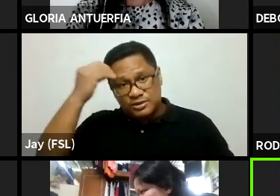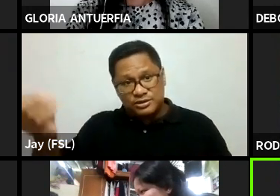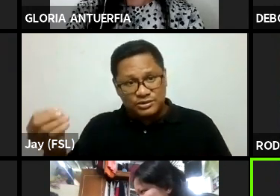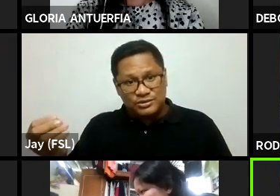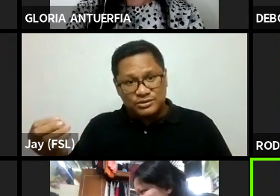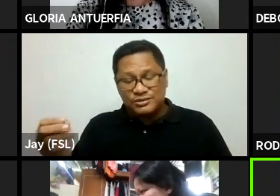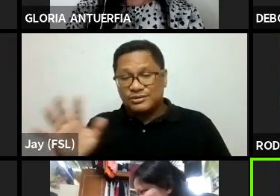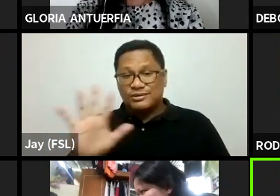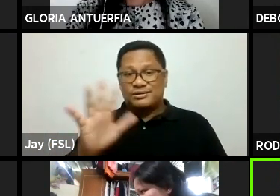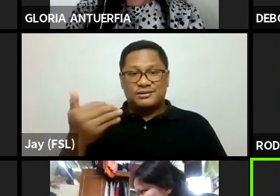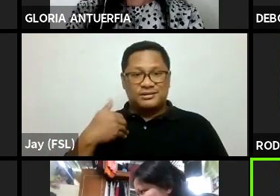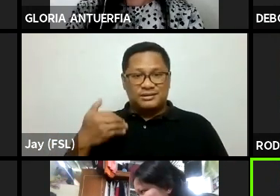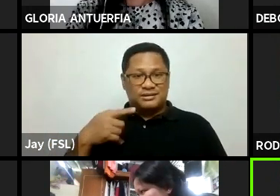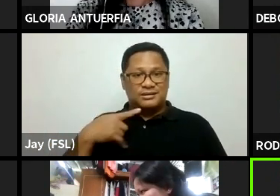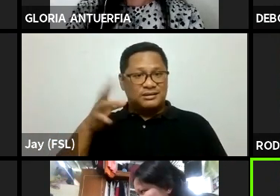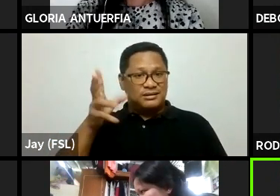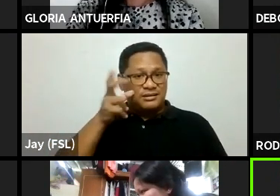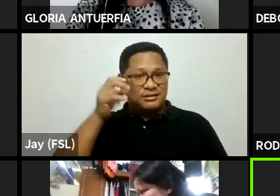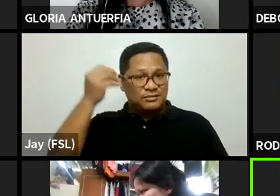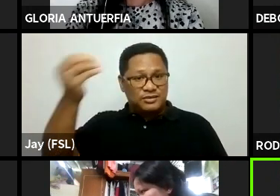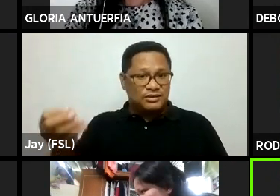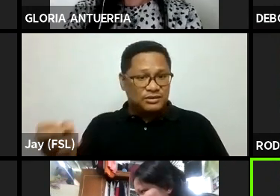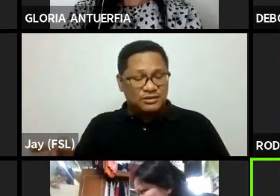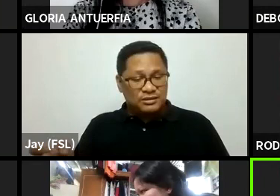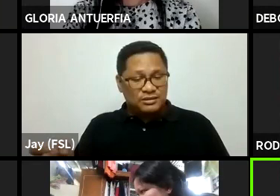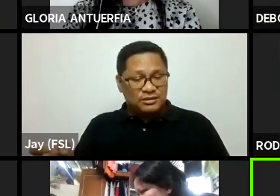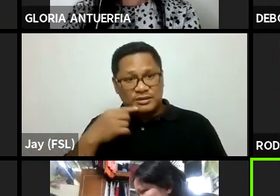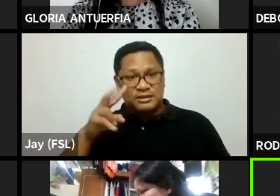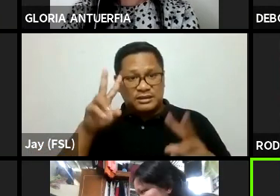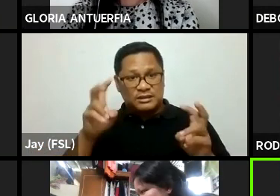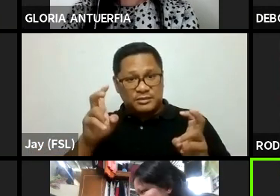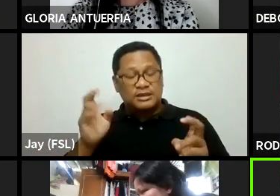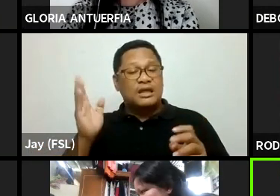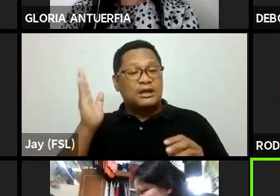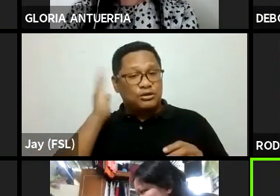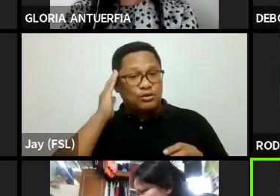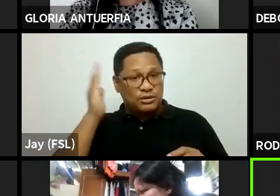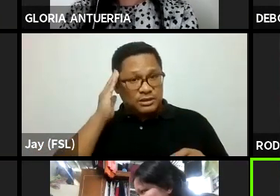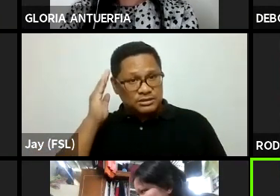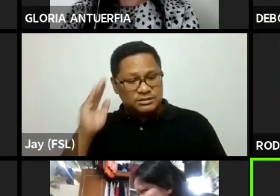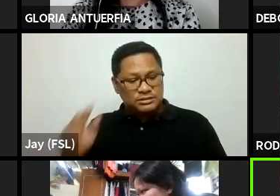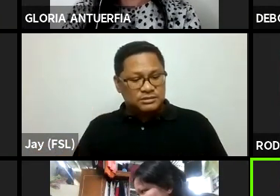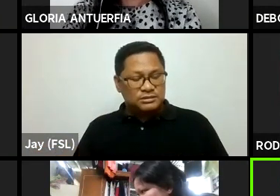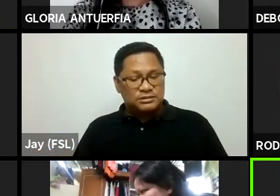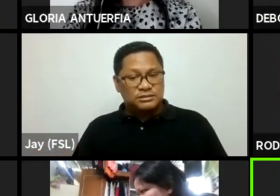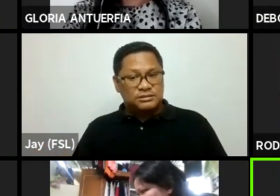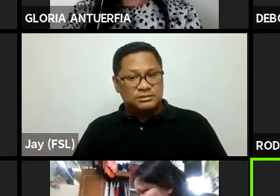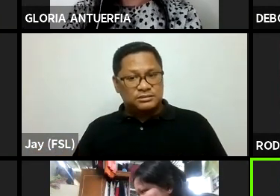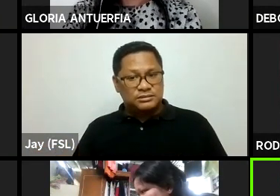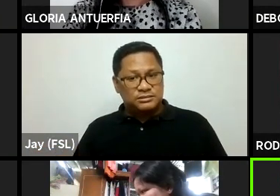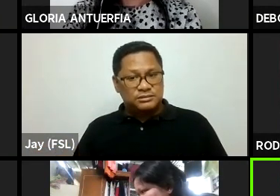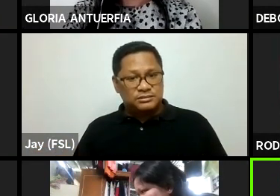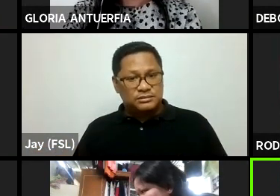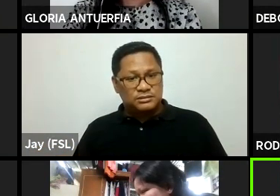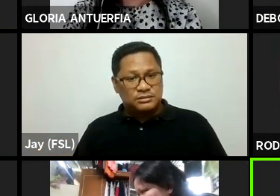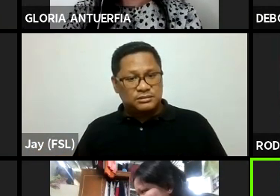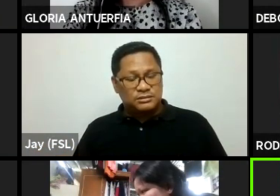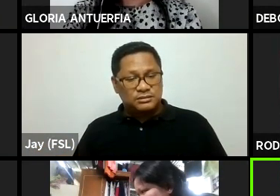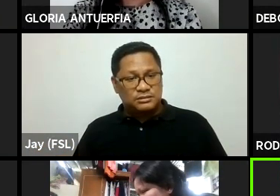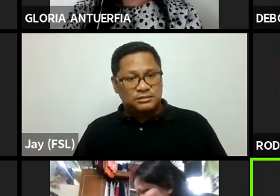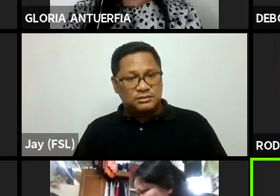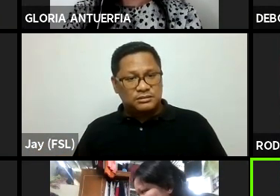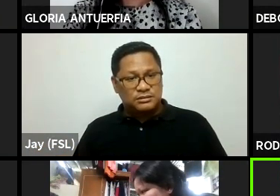muna papakinggan yung opinion. Okay? Kasi ang topic natin is knowledge. So, question lang siguro